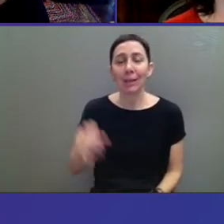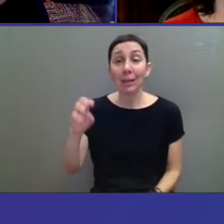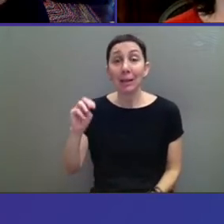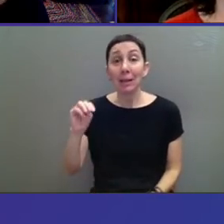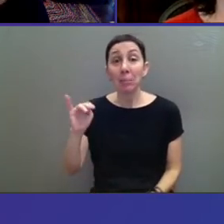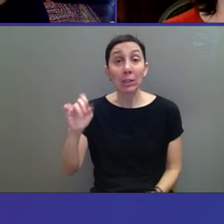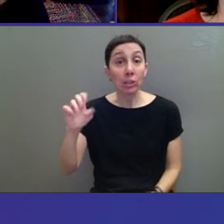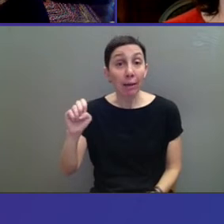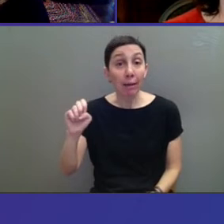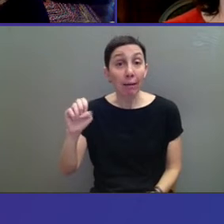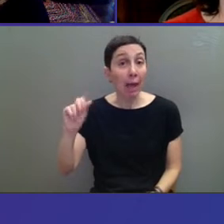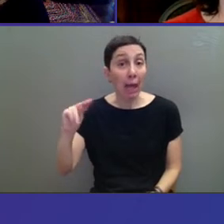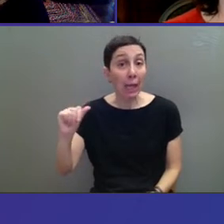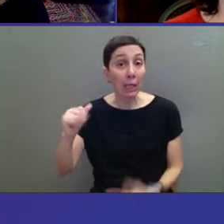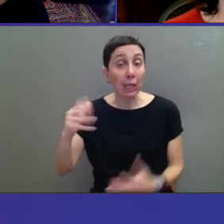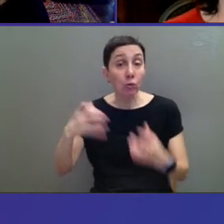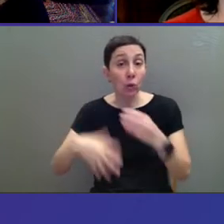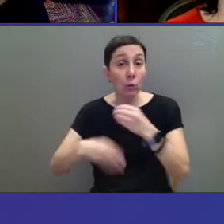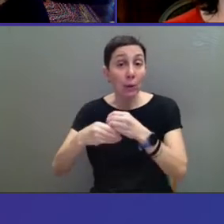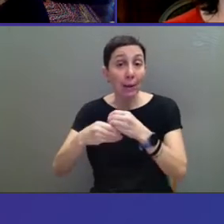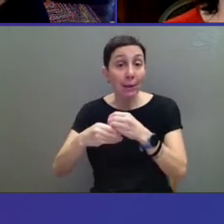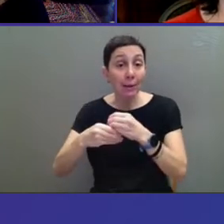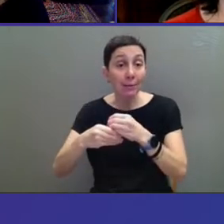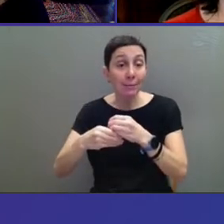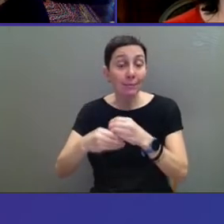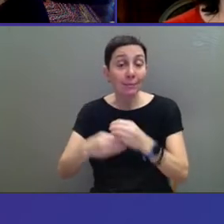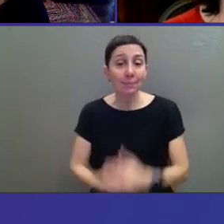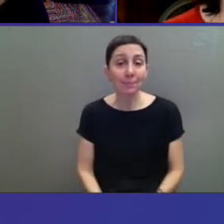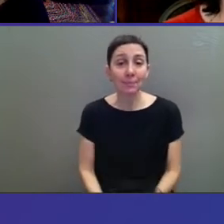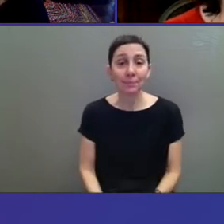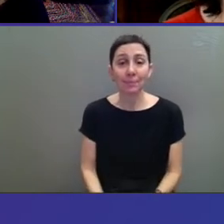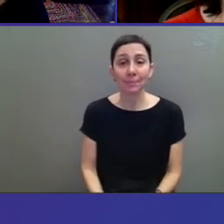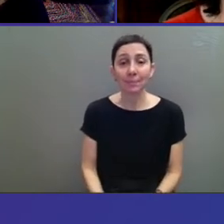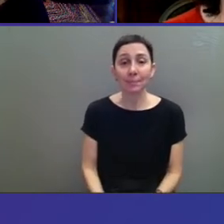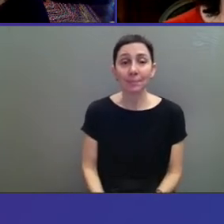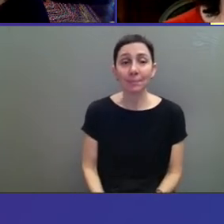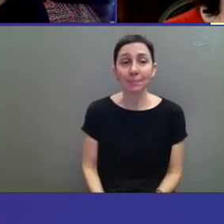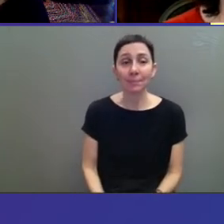Anna, any things that emerge for you?